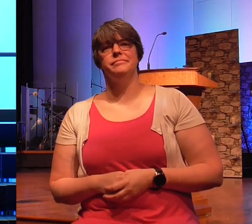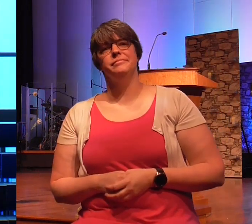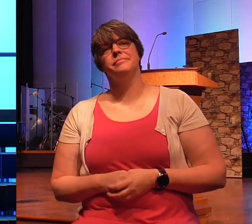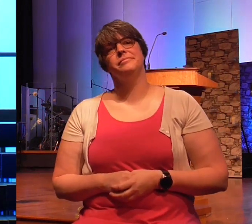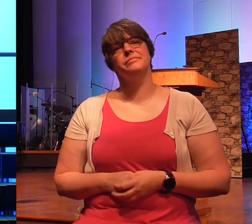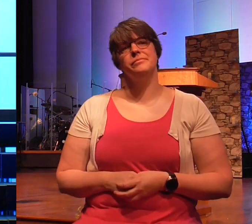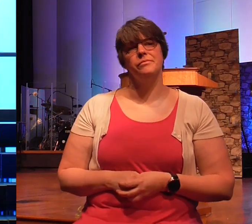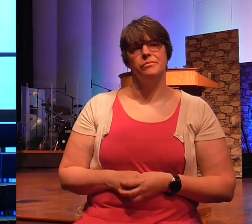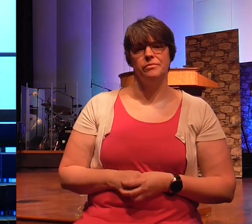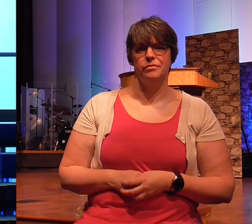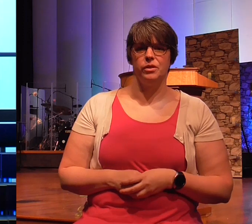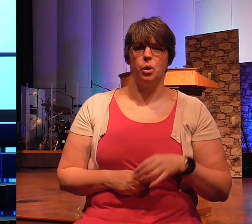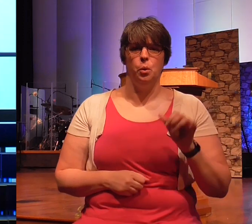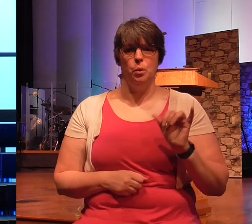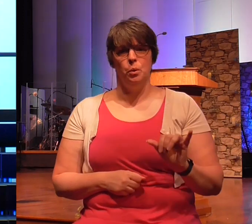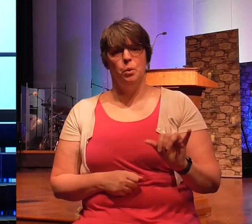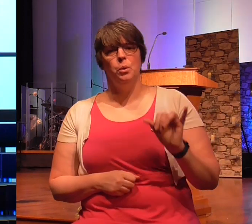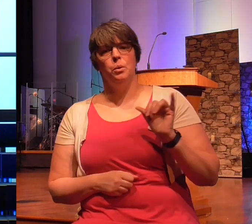head. Oh,